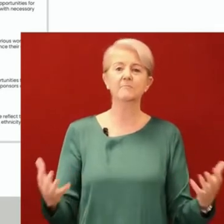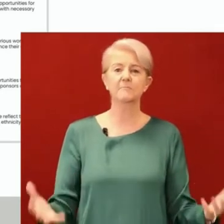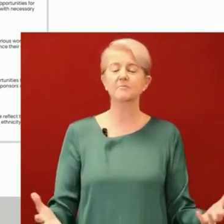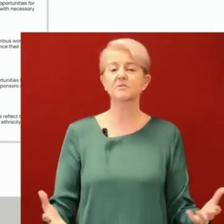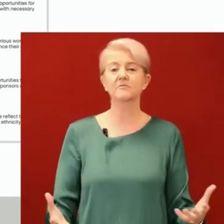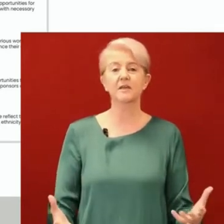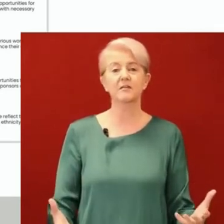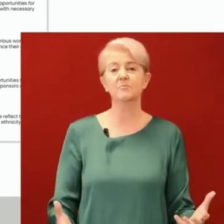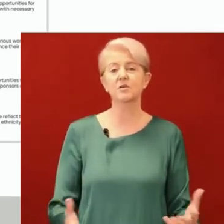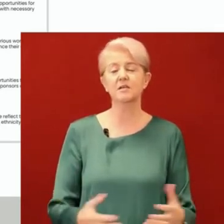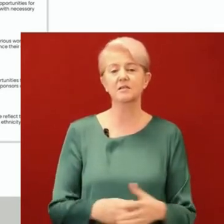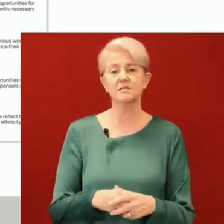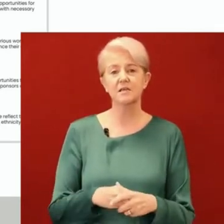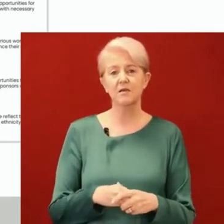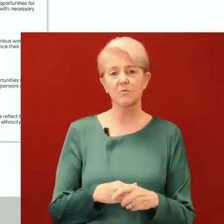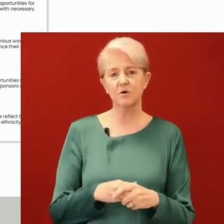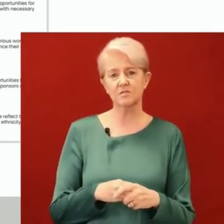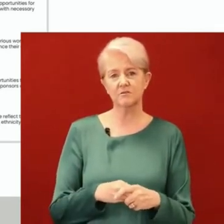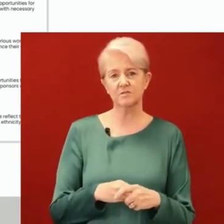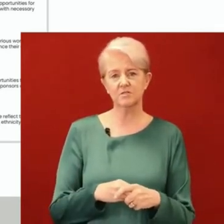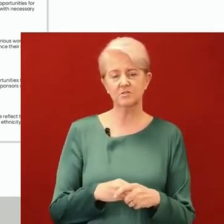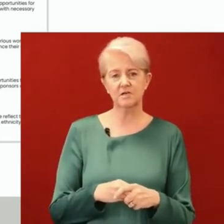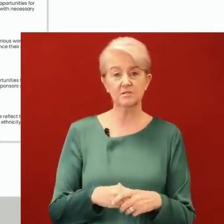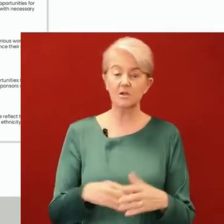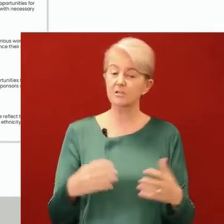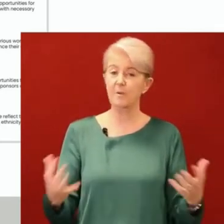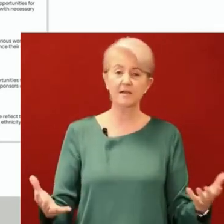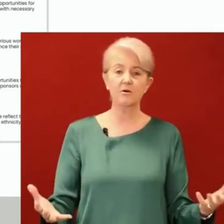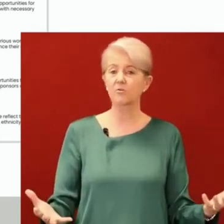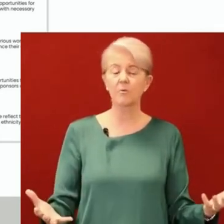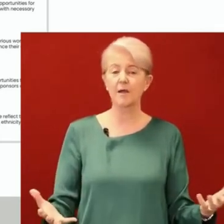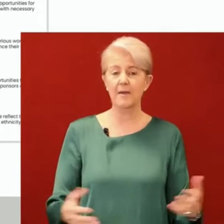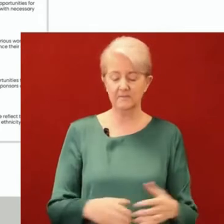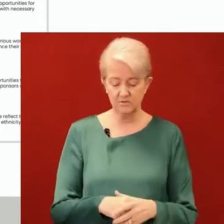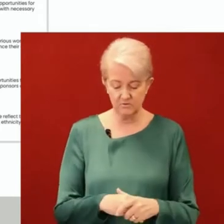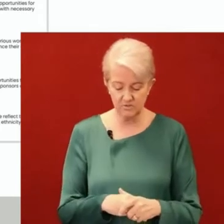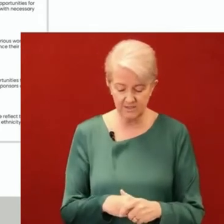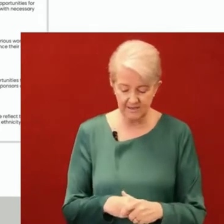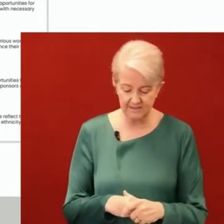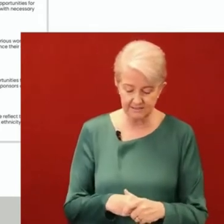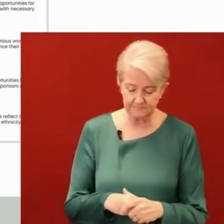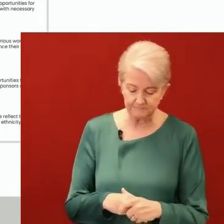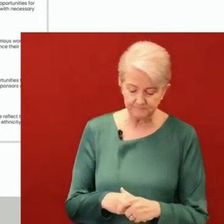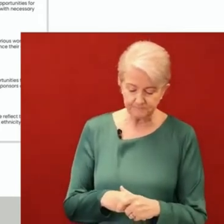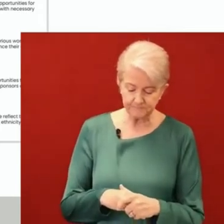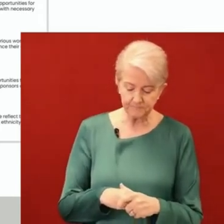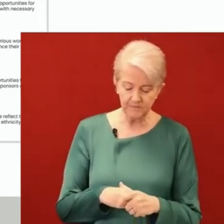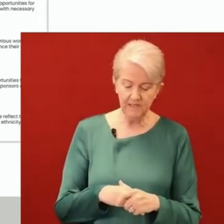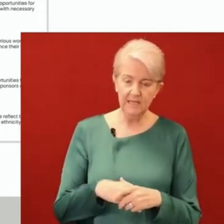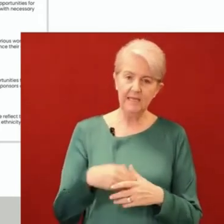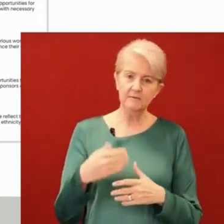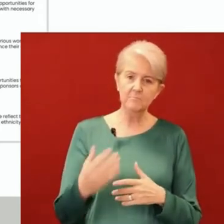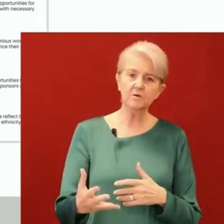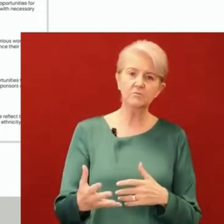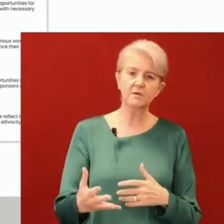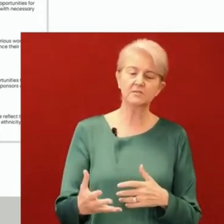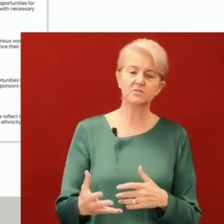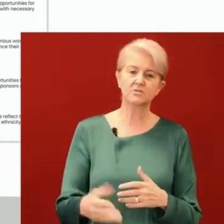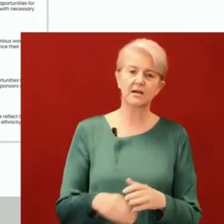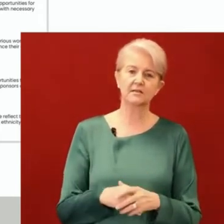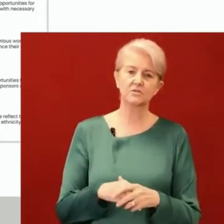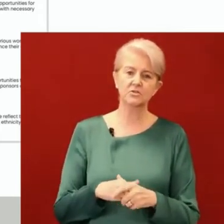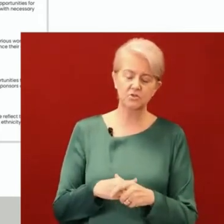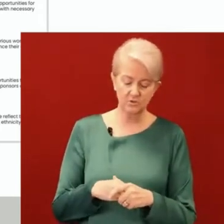helping members of their communities whilst they're in distress. It goes back all the way back to the Crusades. In modern